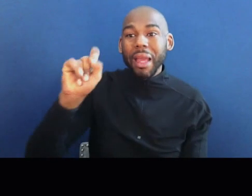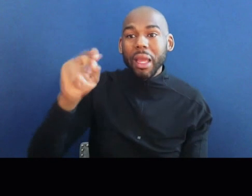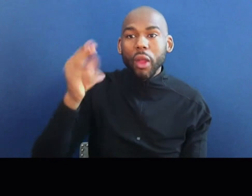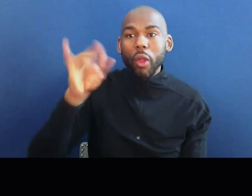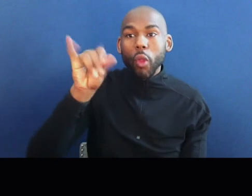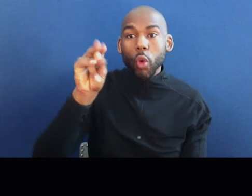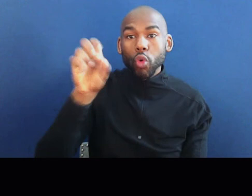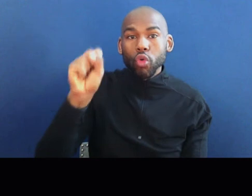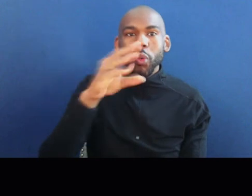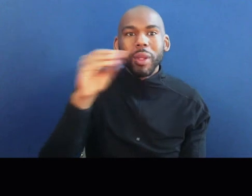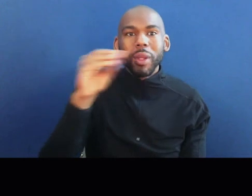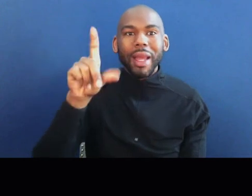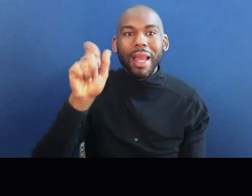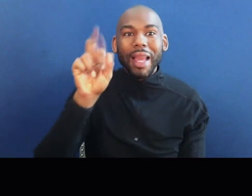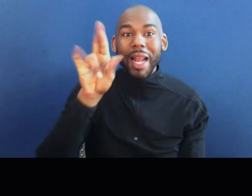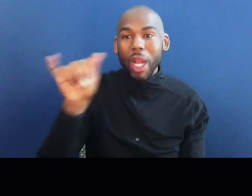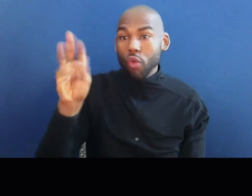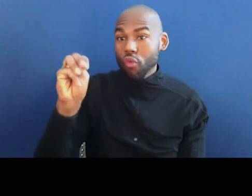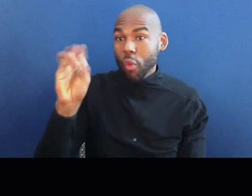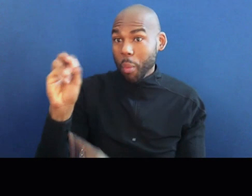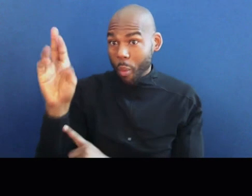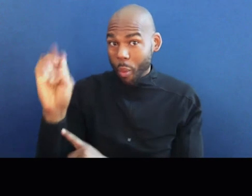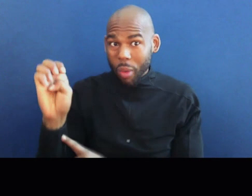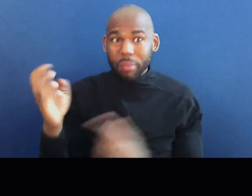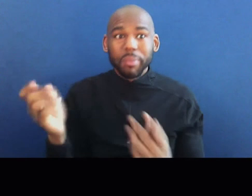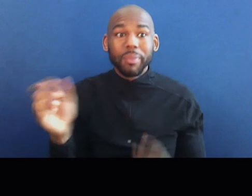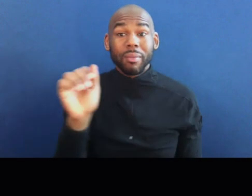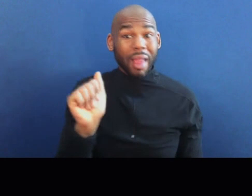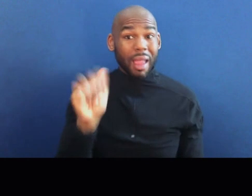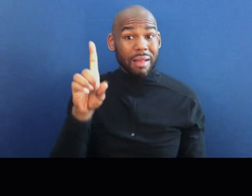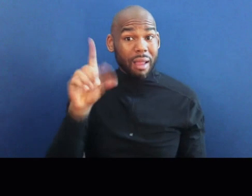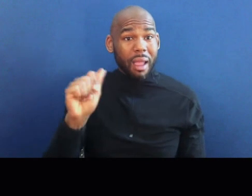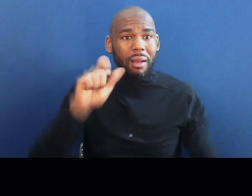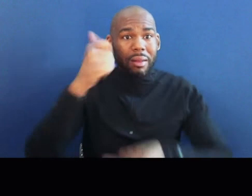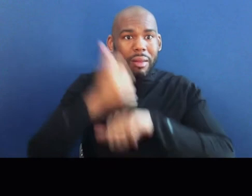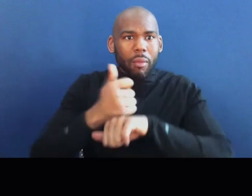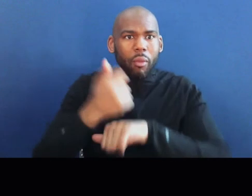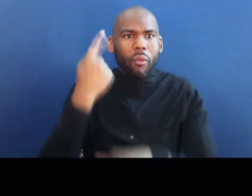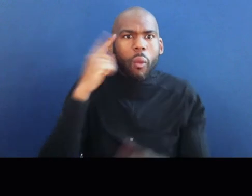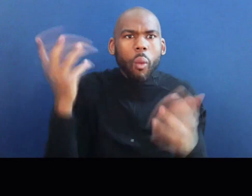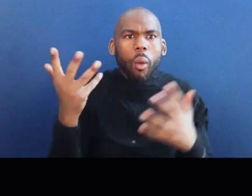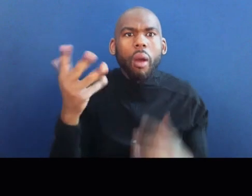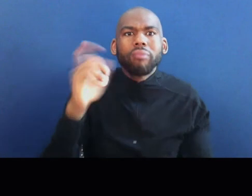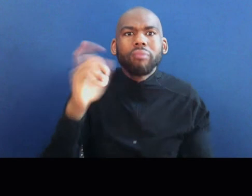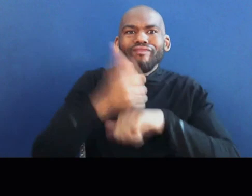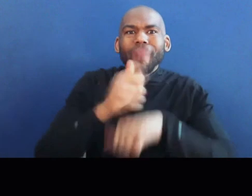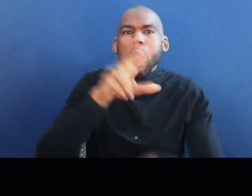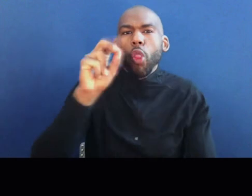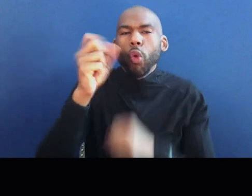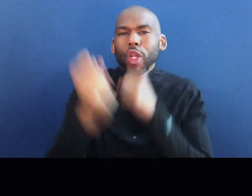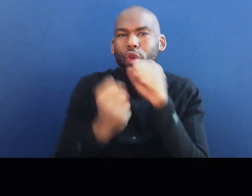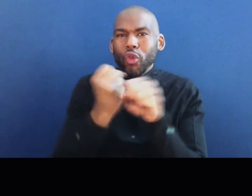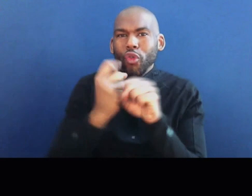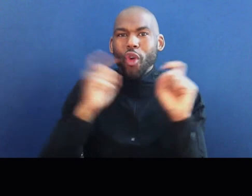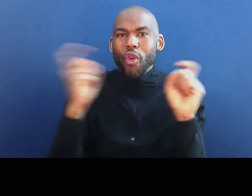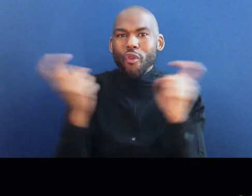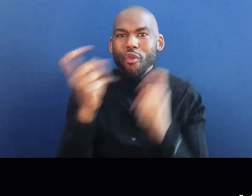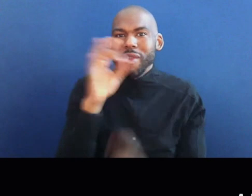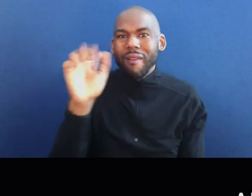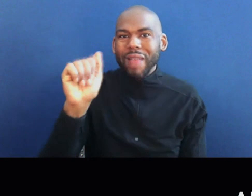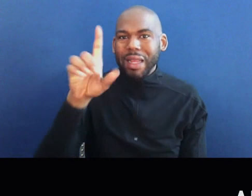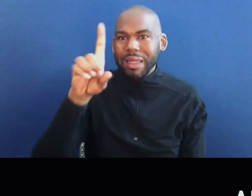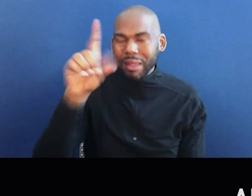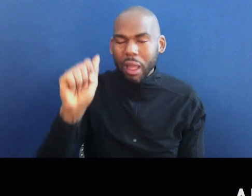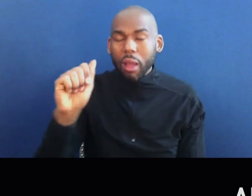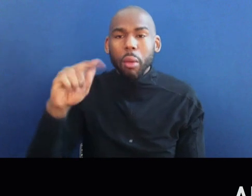ADA30 Lead On was established for the 30th anniversary of the Americans with Disabilities Act. Our goal is to continue to bring recognition to the history,